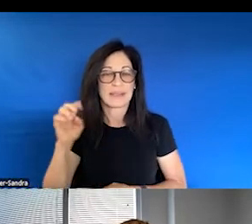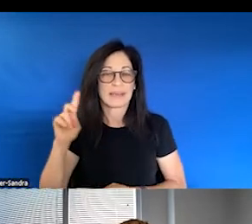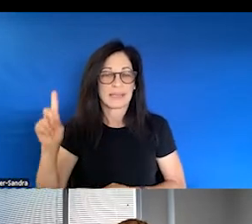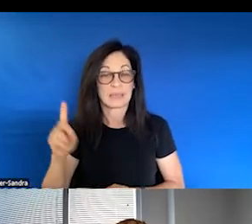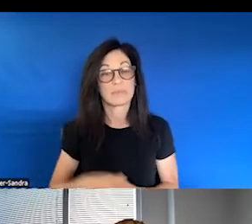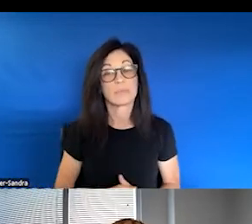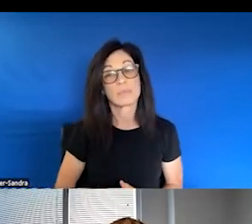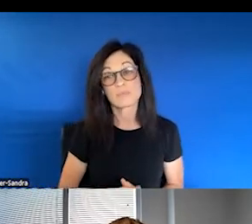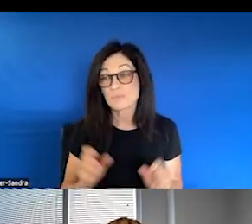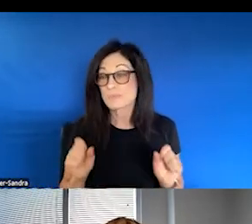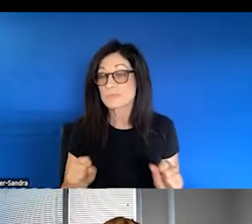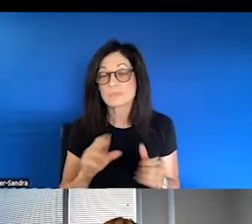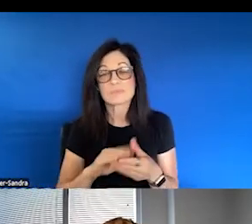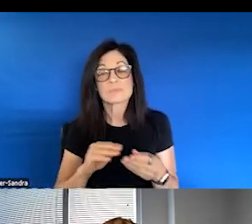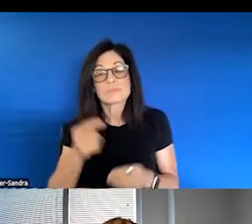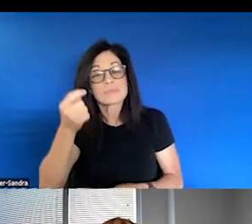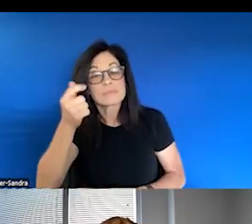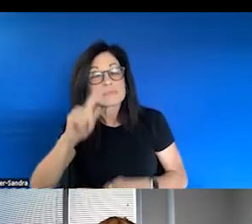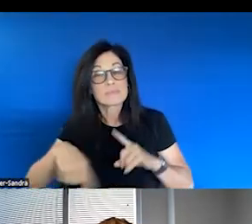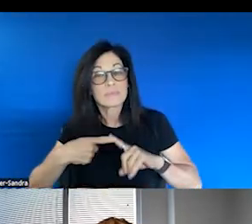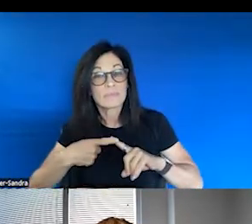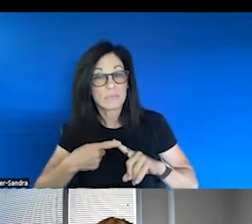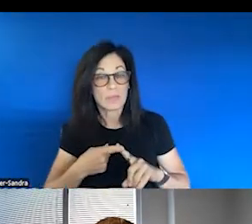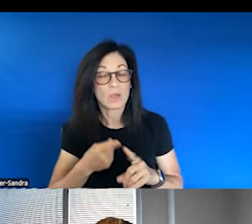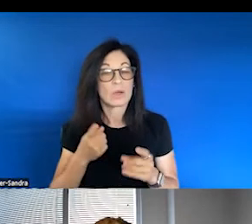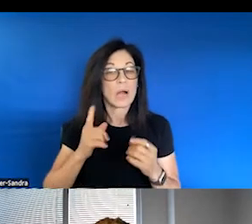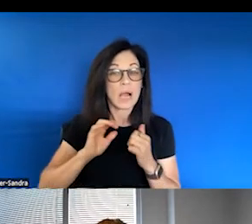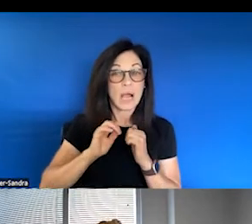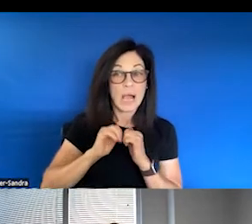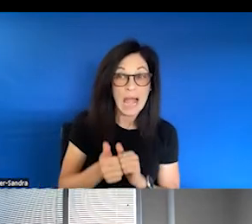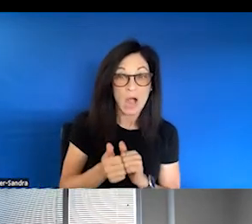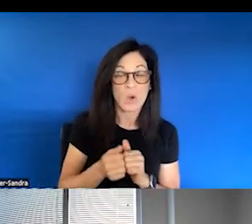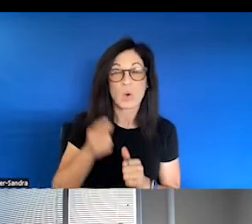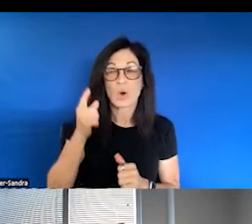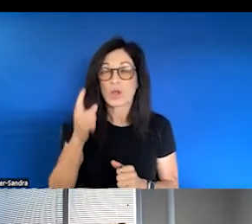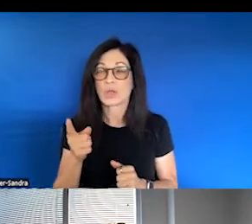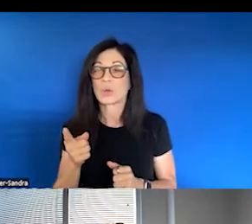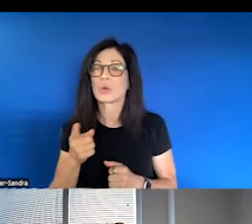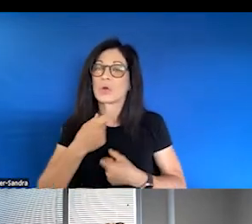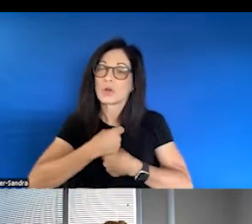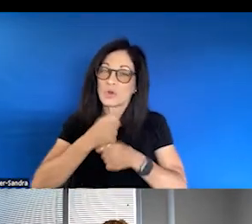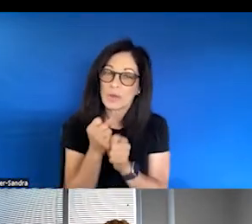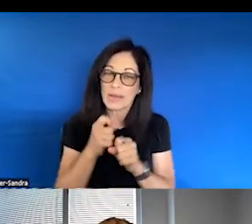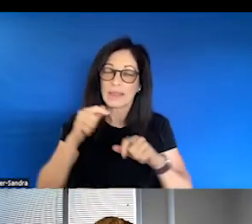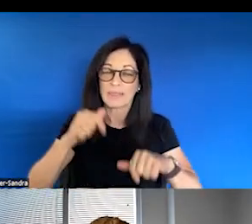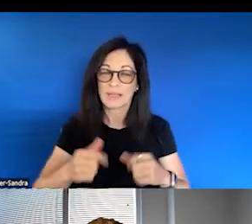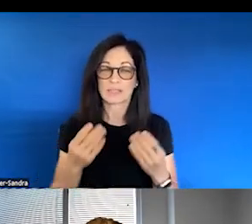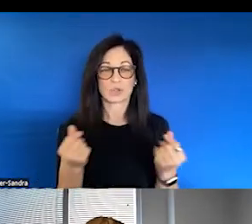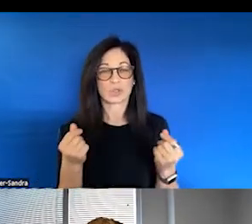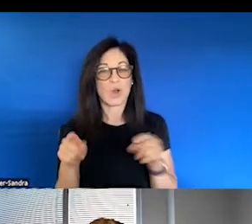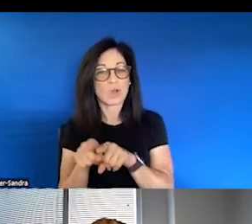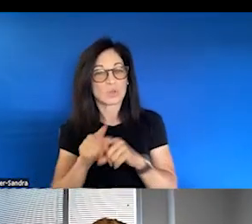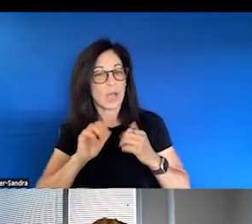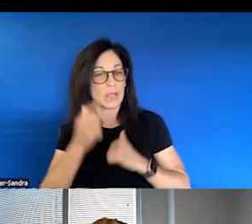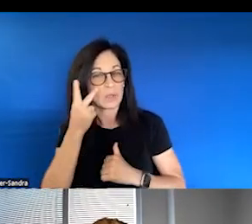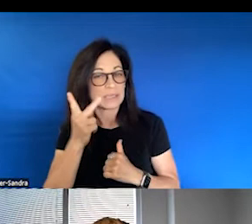us a little bit about the story of how you came to creating this solution, and how you see it